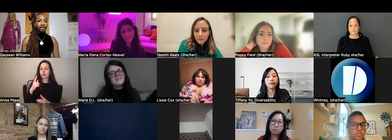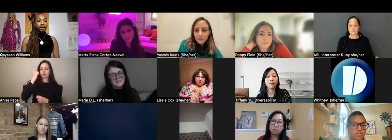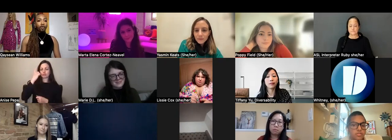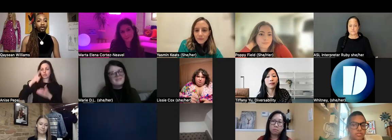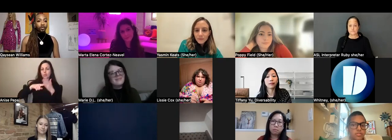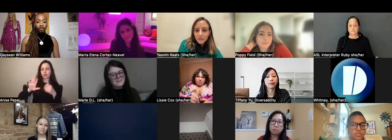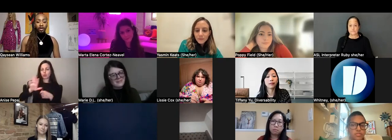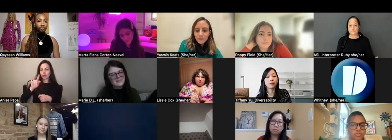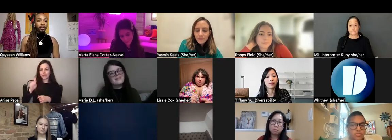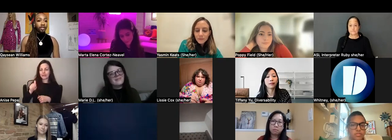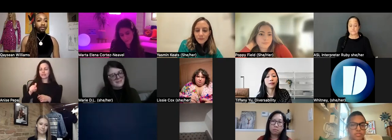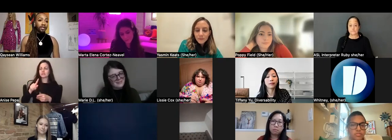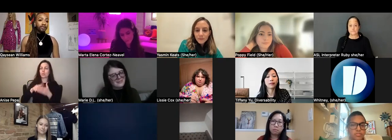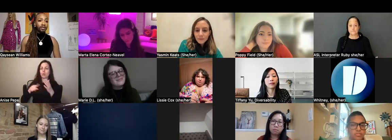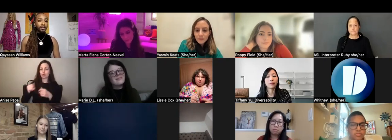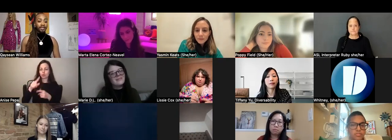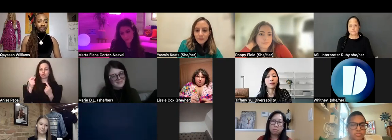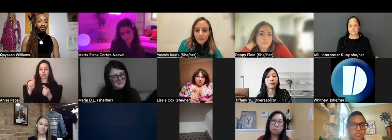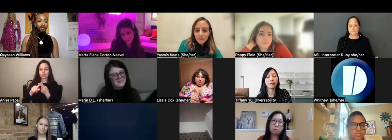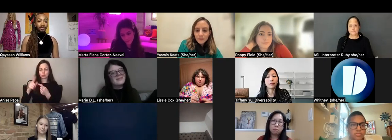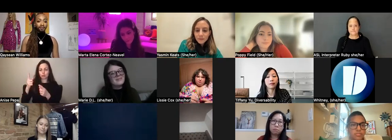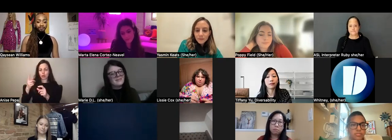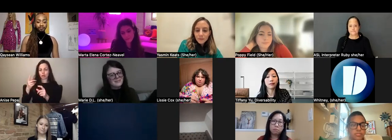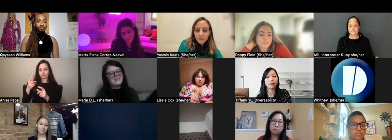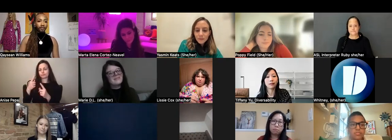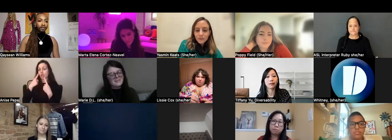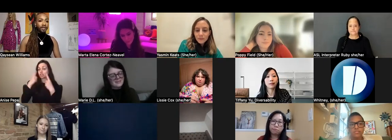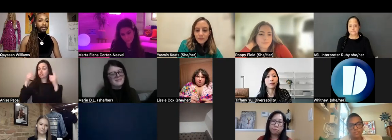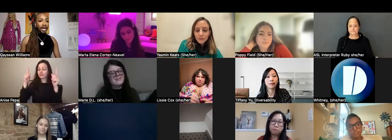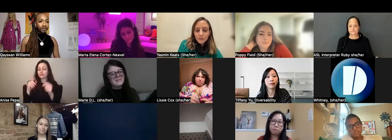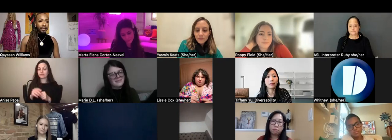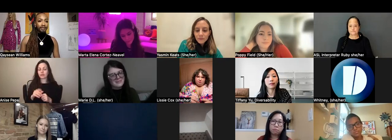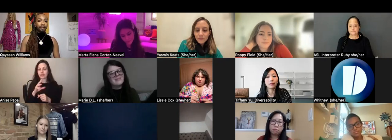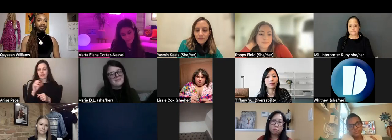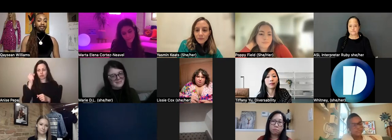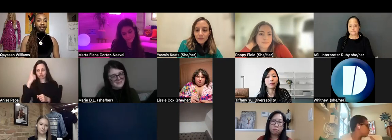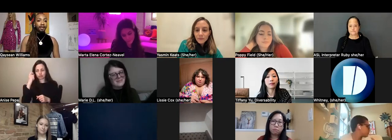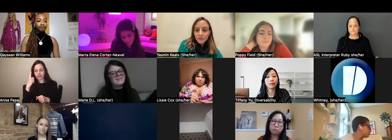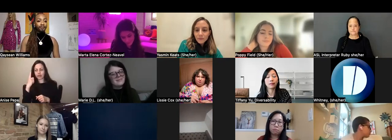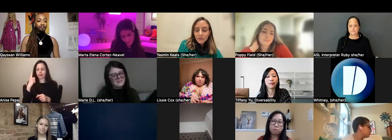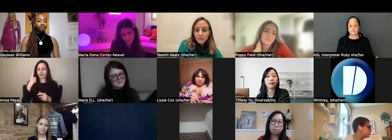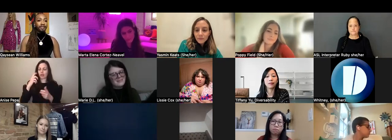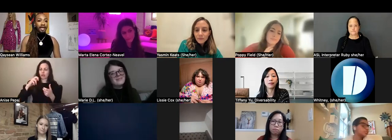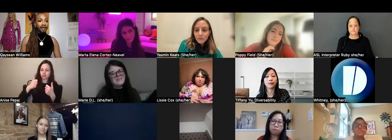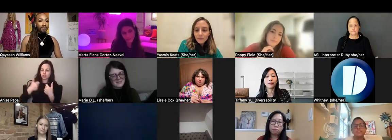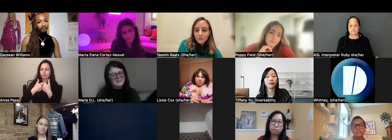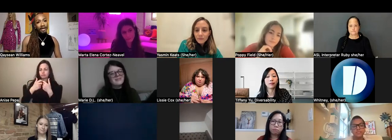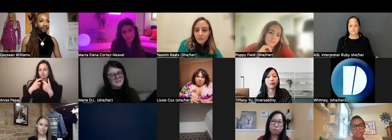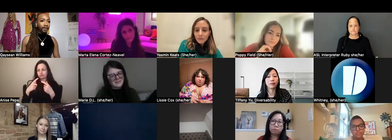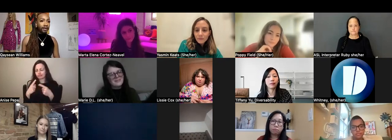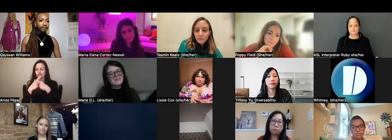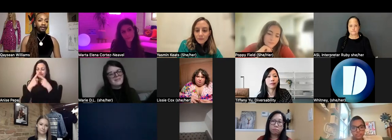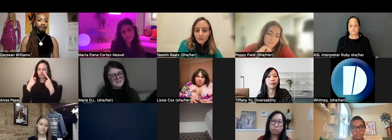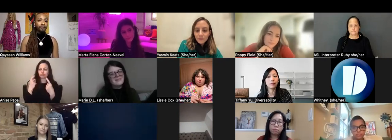understands what you are trying to achieve, and even understanding the mishaps and the